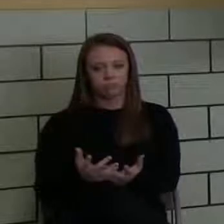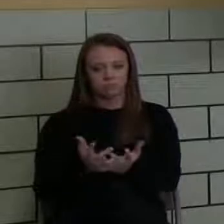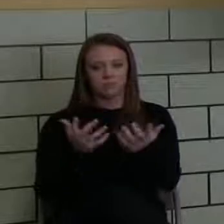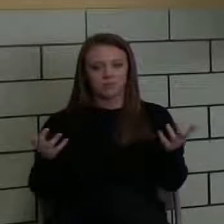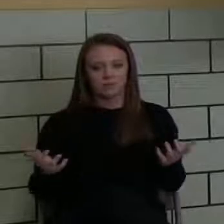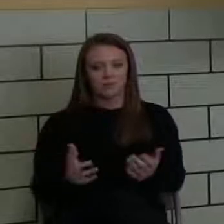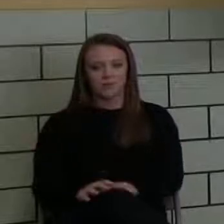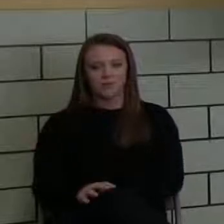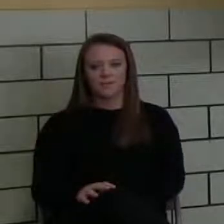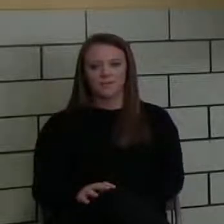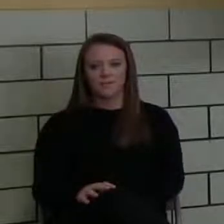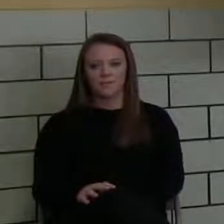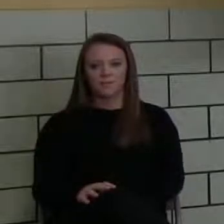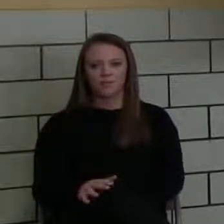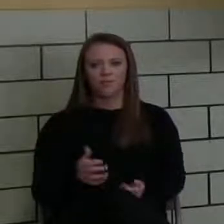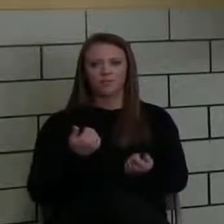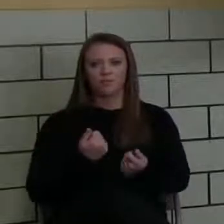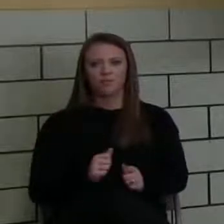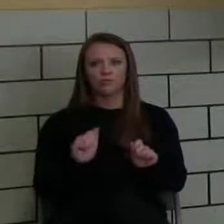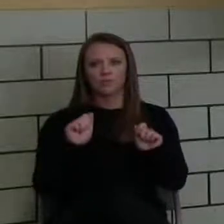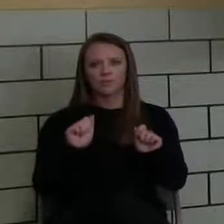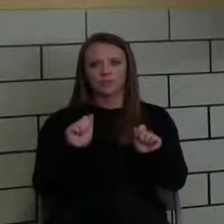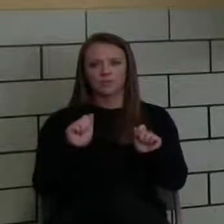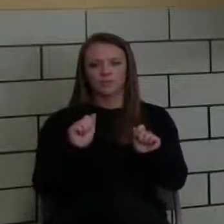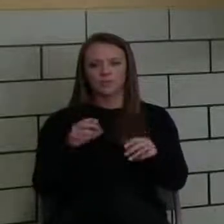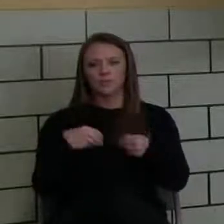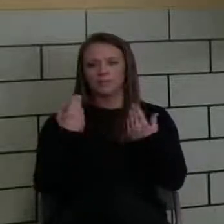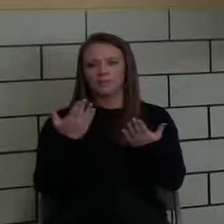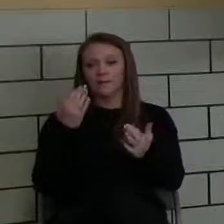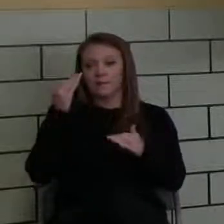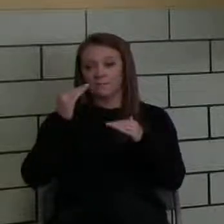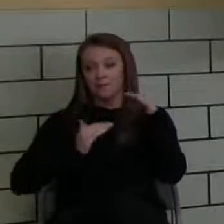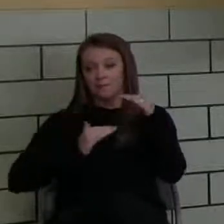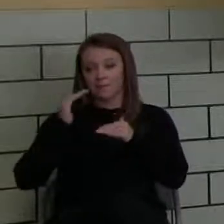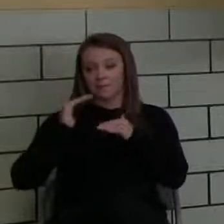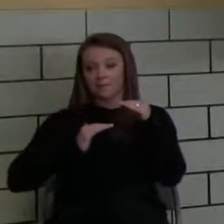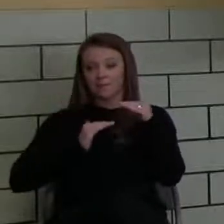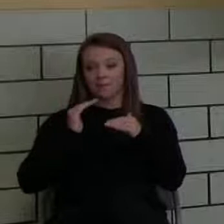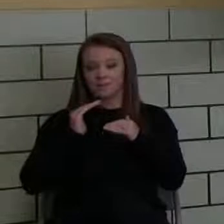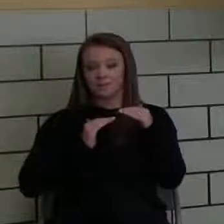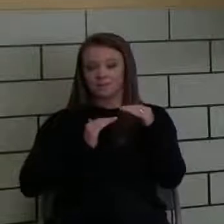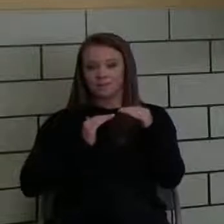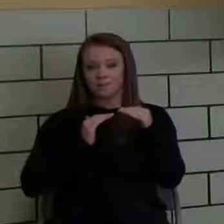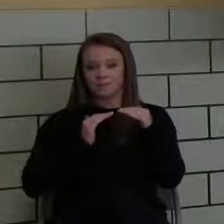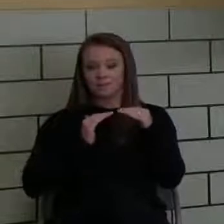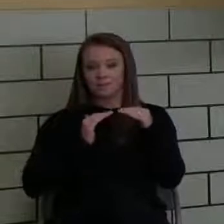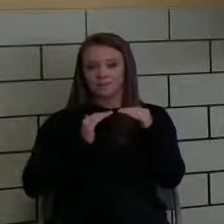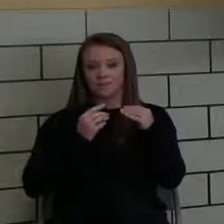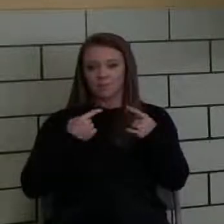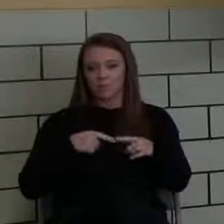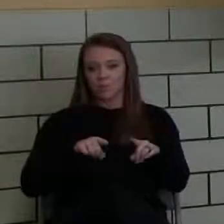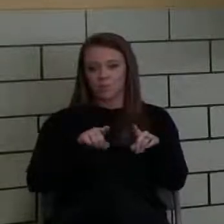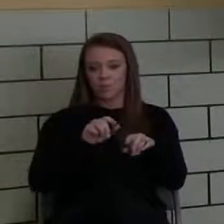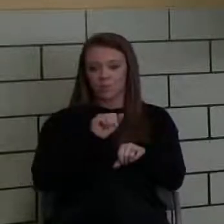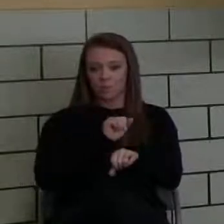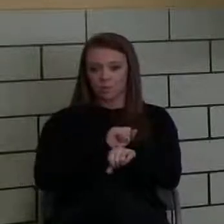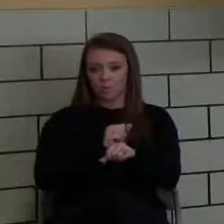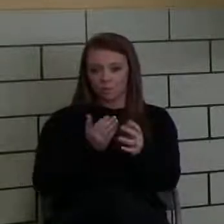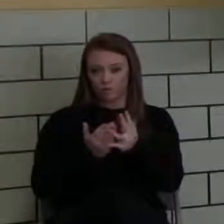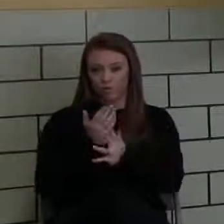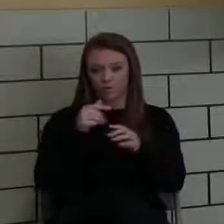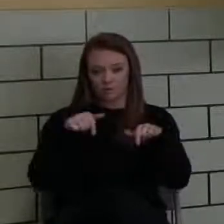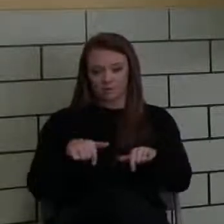project. We've really tried to provide a balance as we worked through this